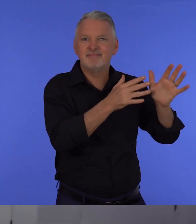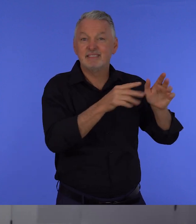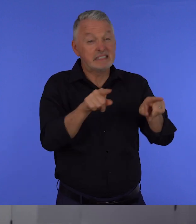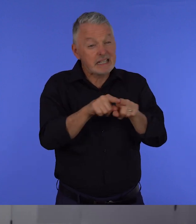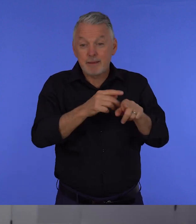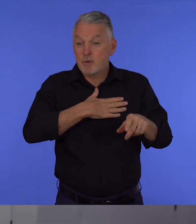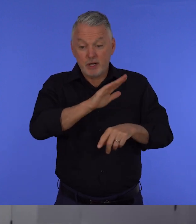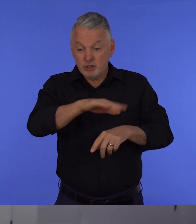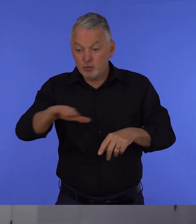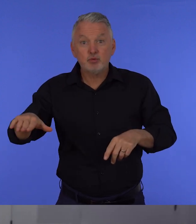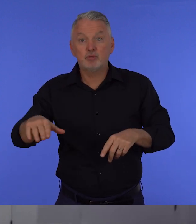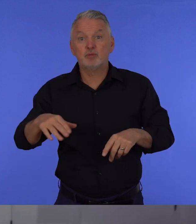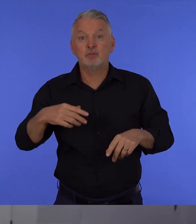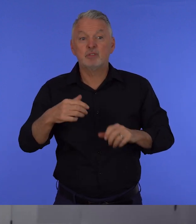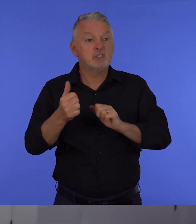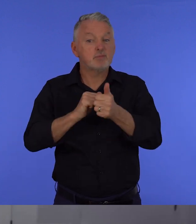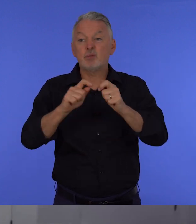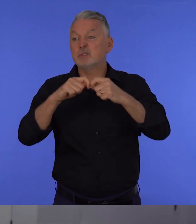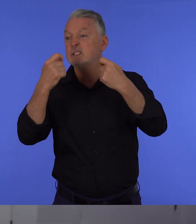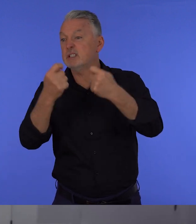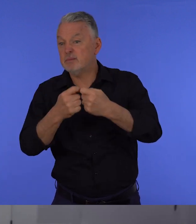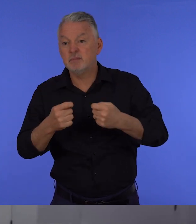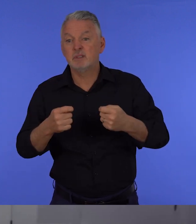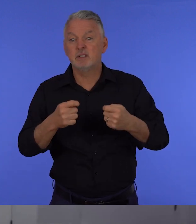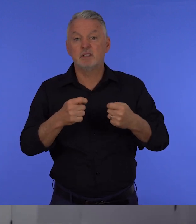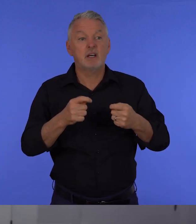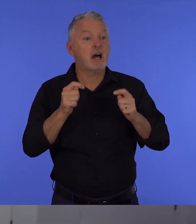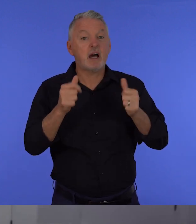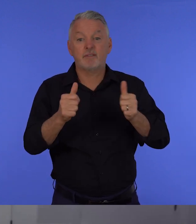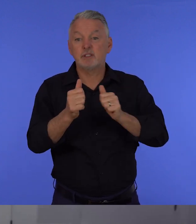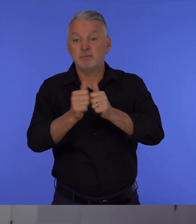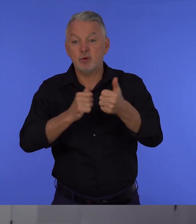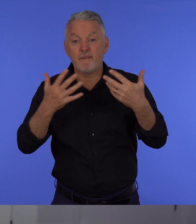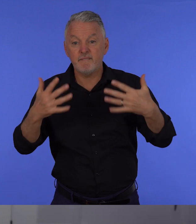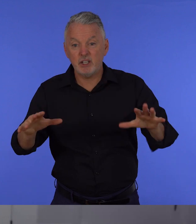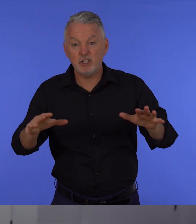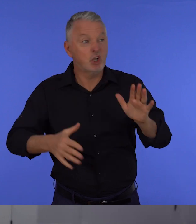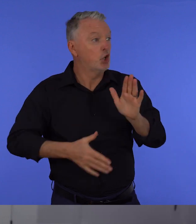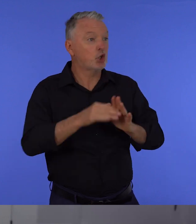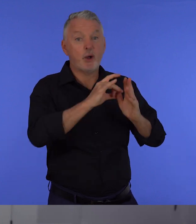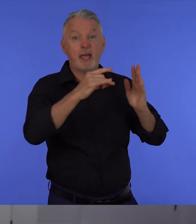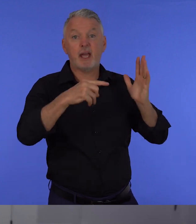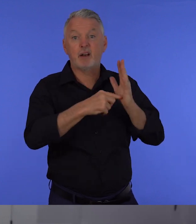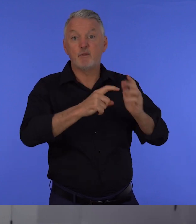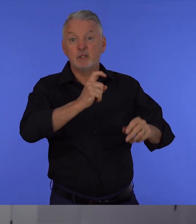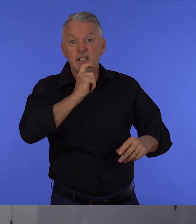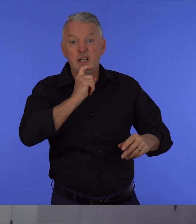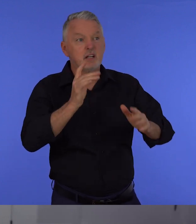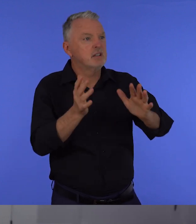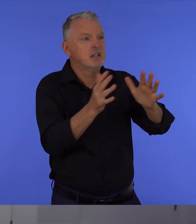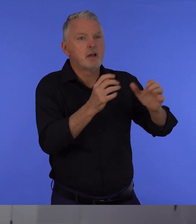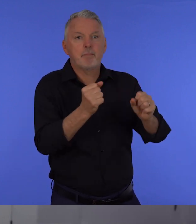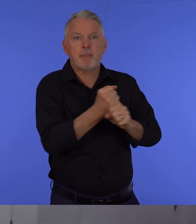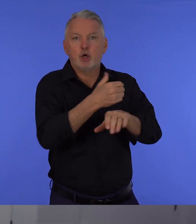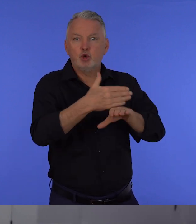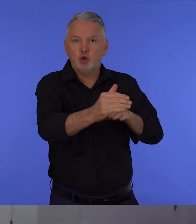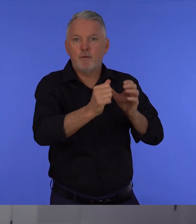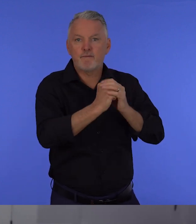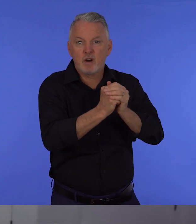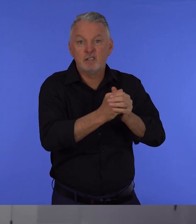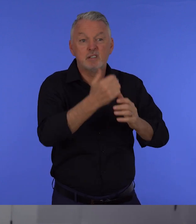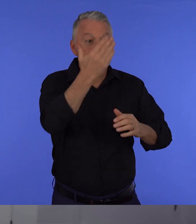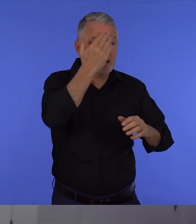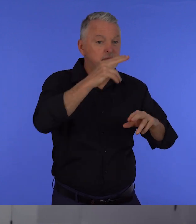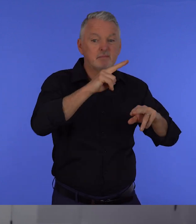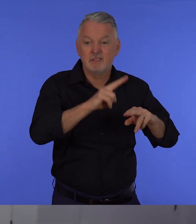other parents. I know from my children being in sporting teams, like we all get together, we go out for dinner together. So it's just that flow and